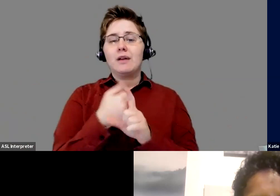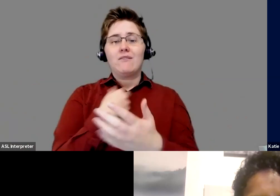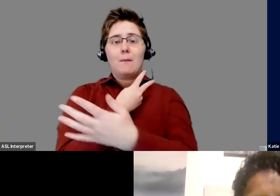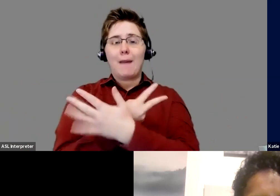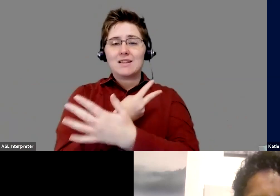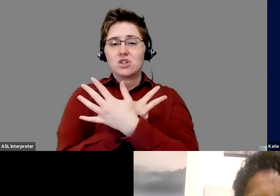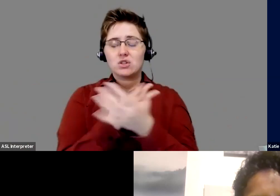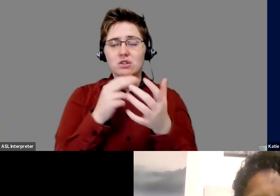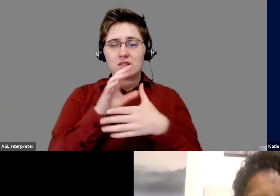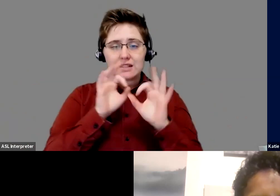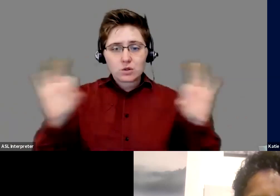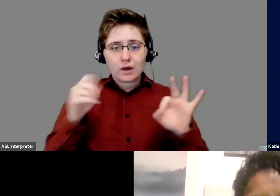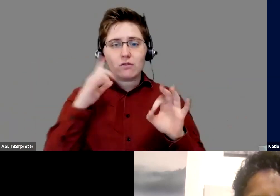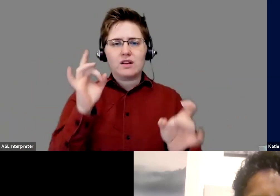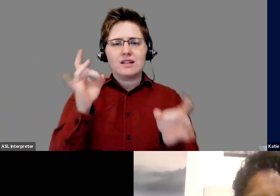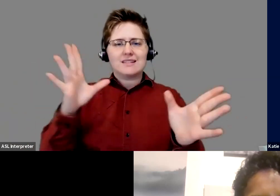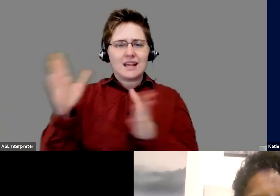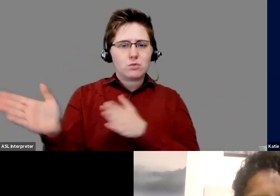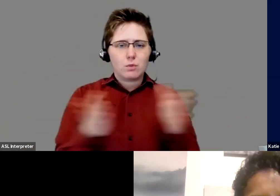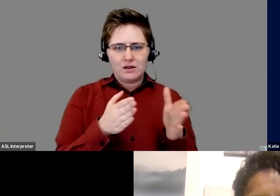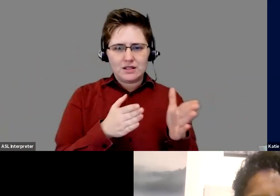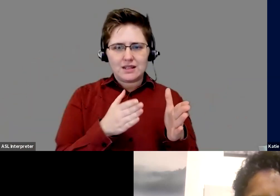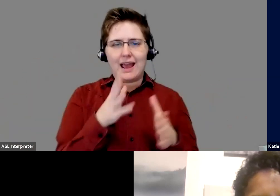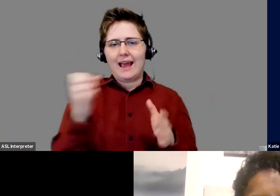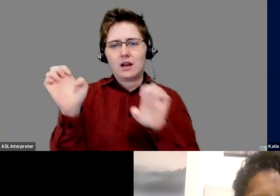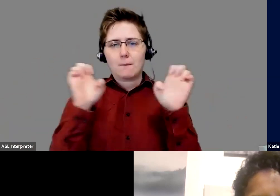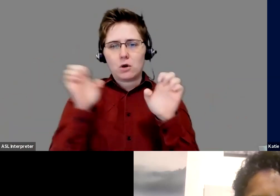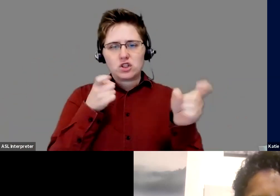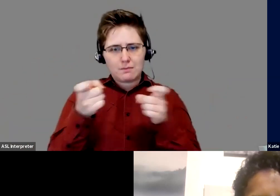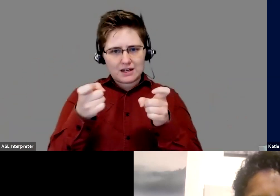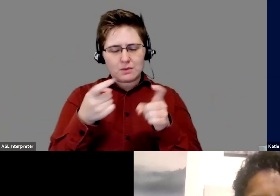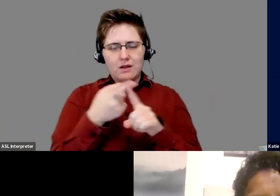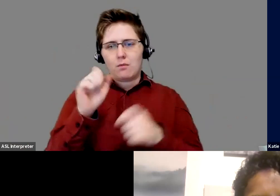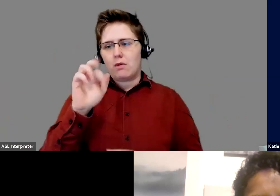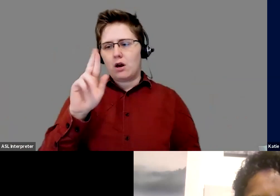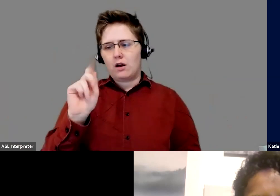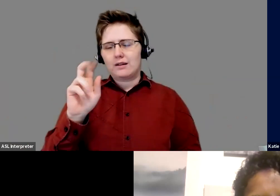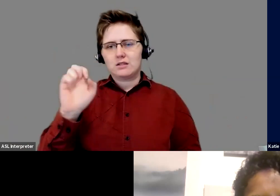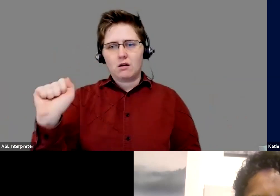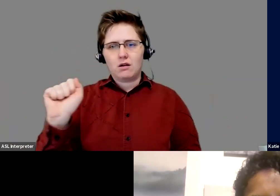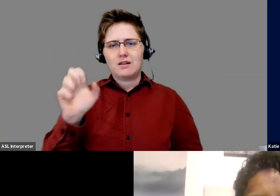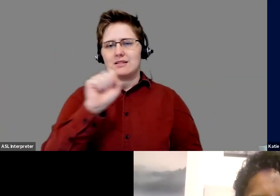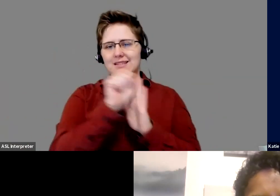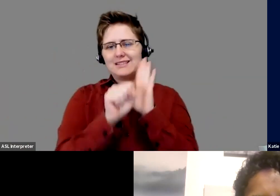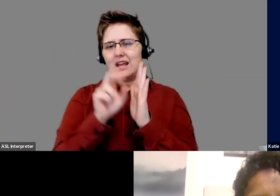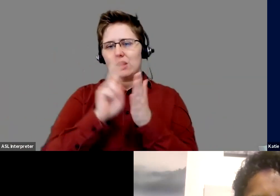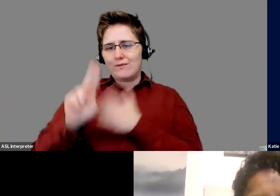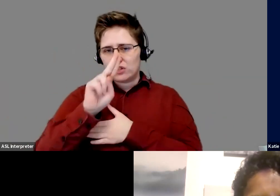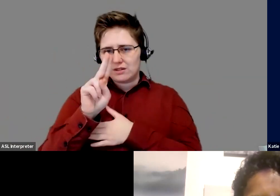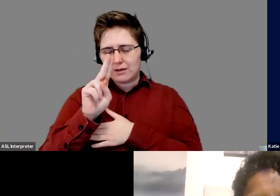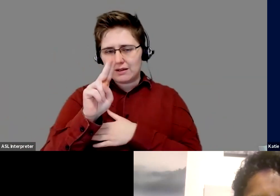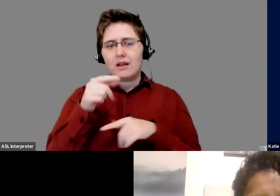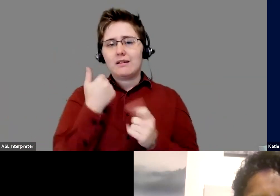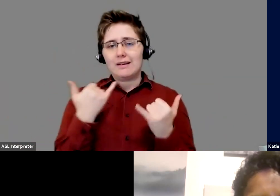degree in Disaster Preparedness and Emergency Management from Arkansas State University, and she is currently